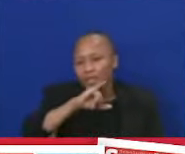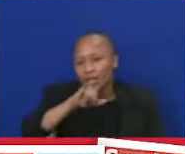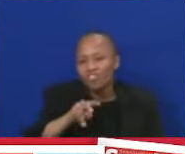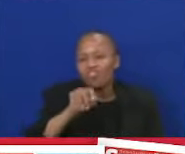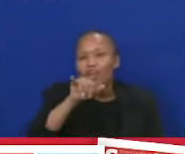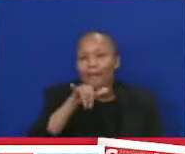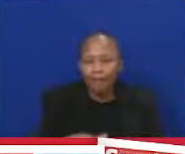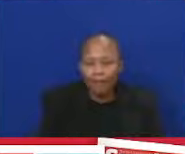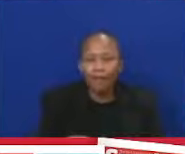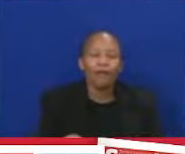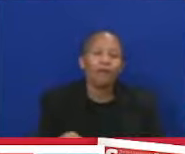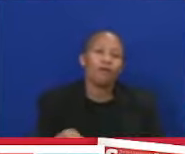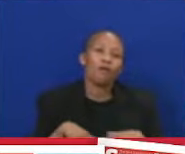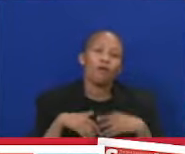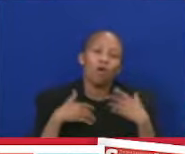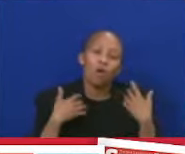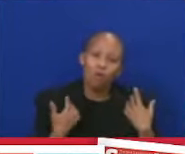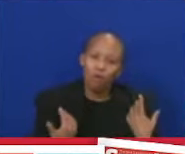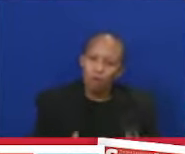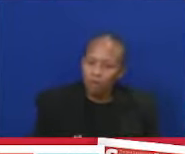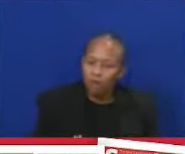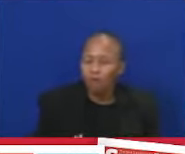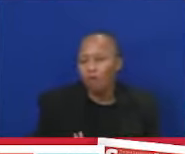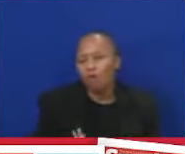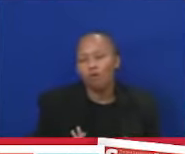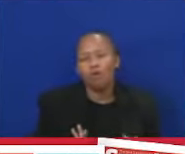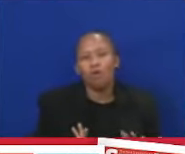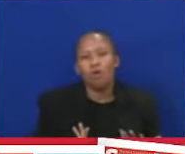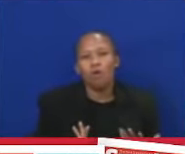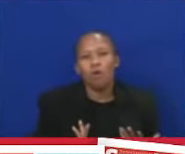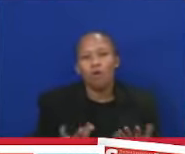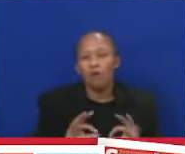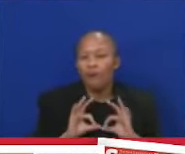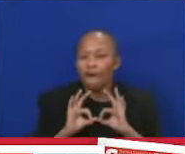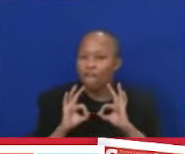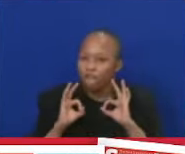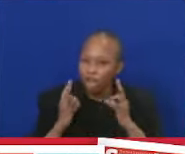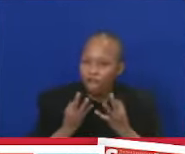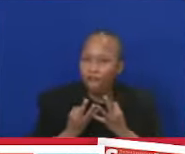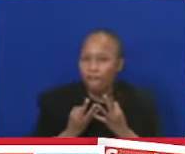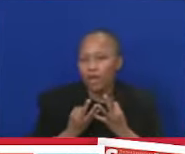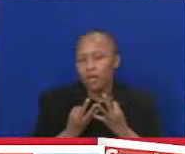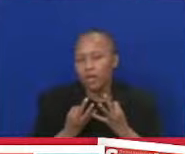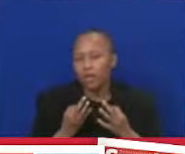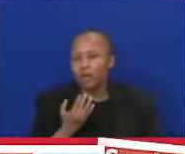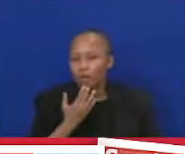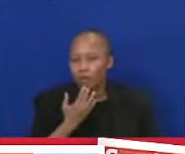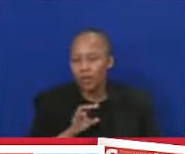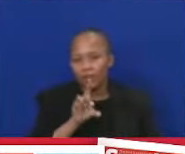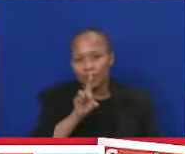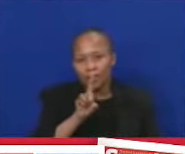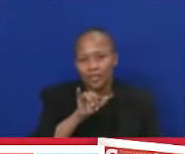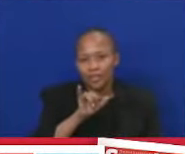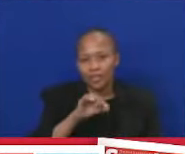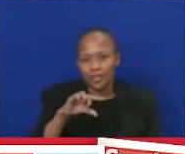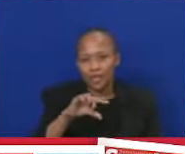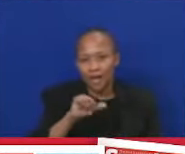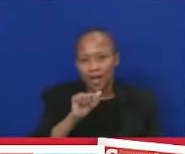or the family of Mr. A.B. Dikhale. And